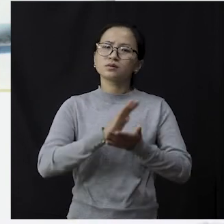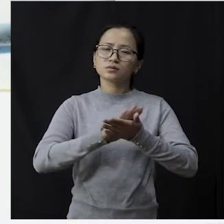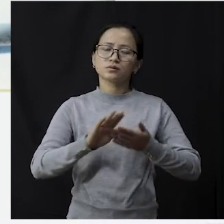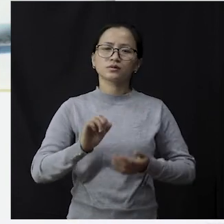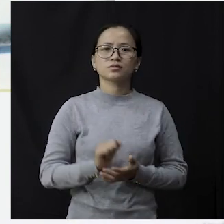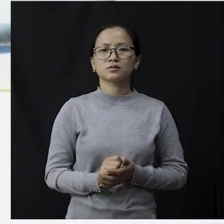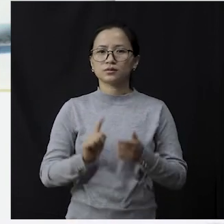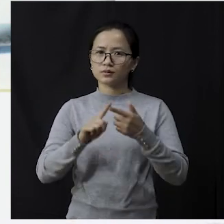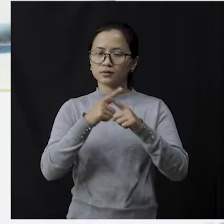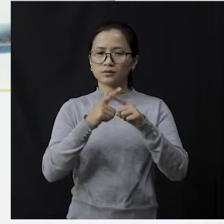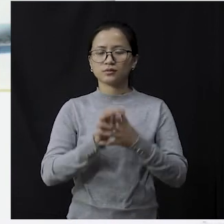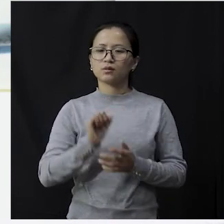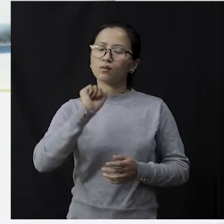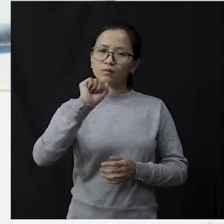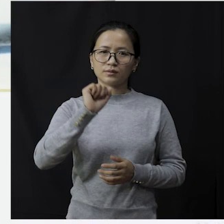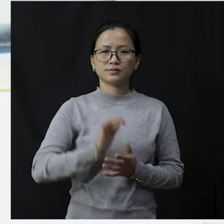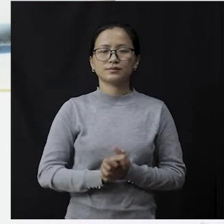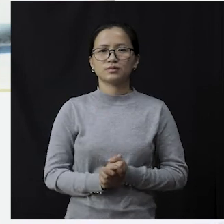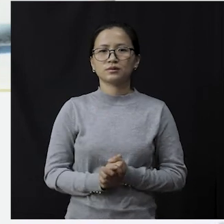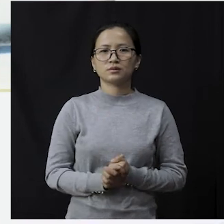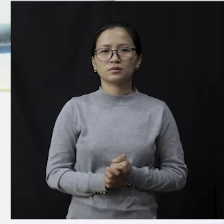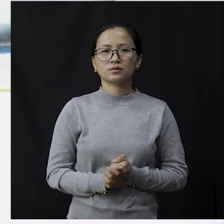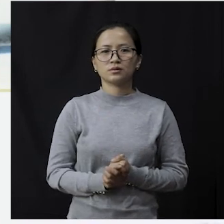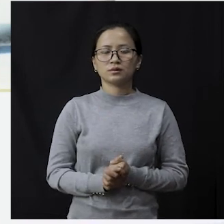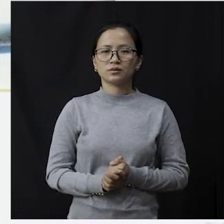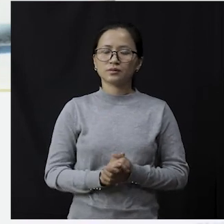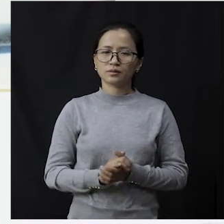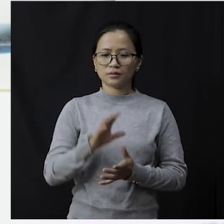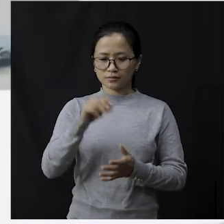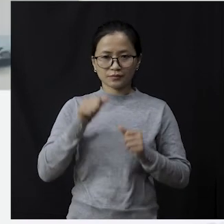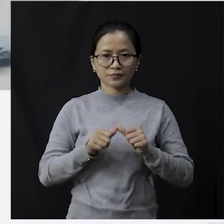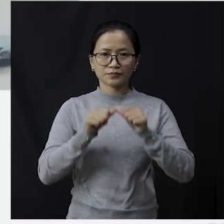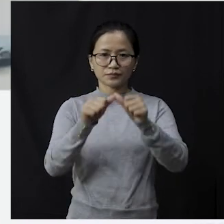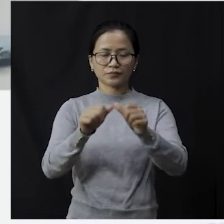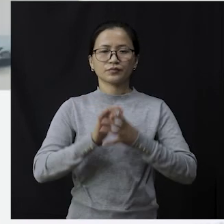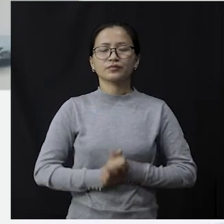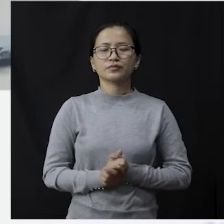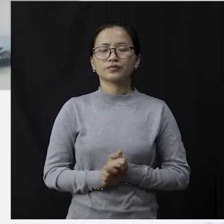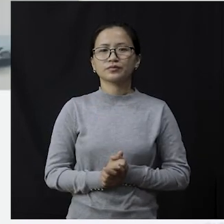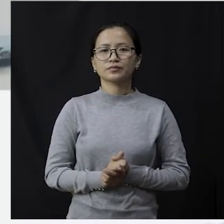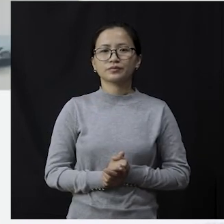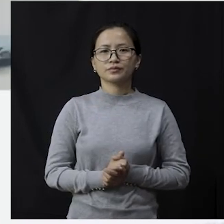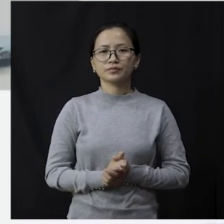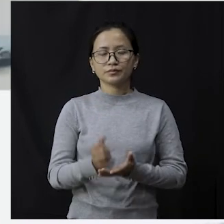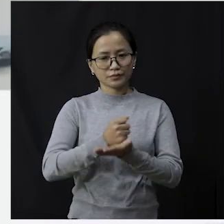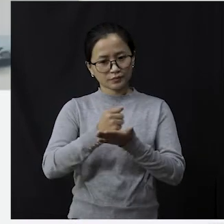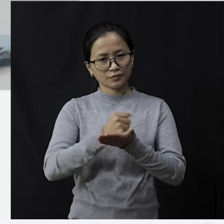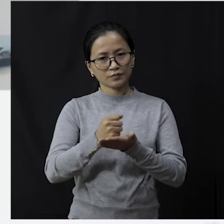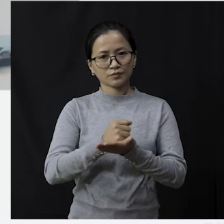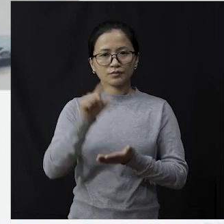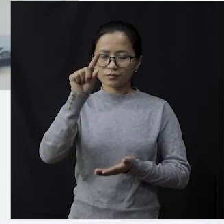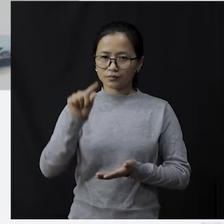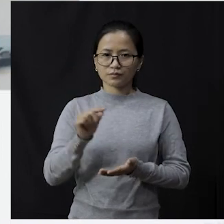solve your exercise independently by yourself. I have also got the answers for you, so try to